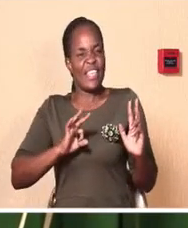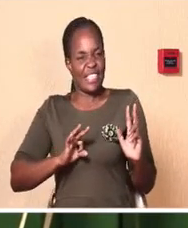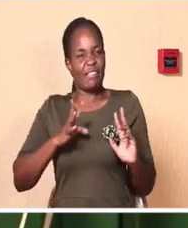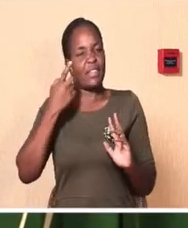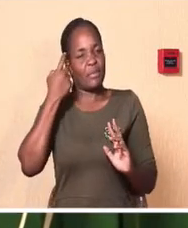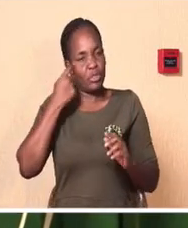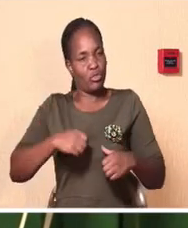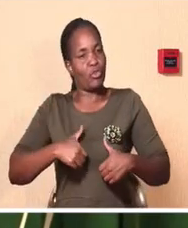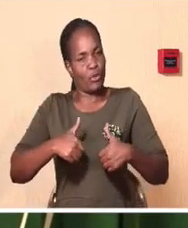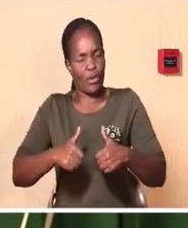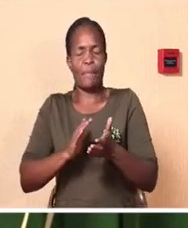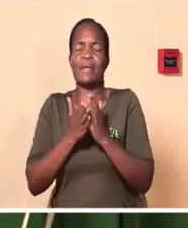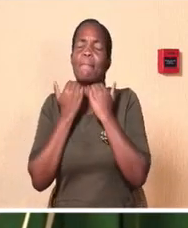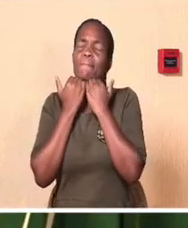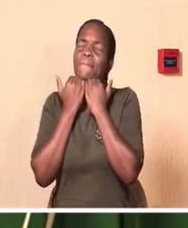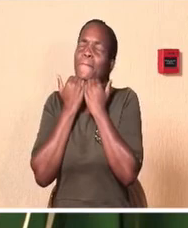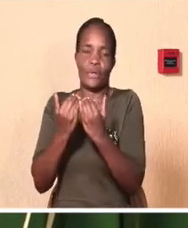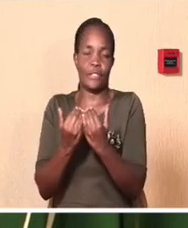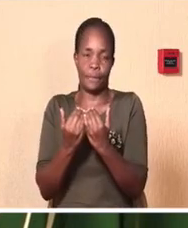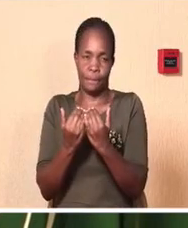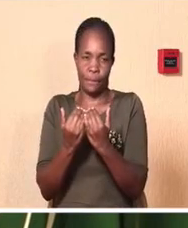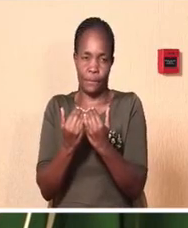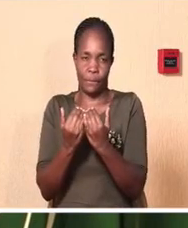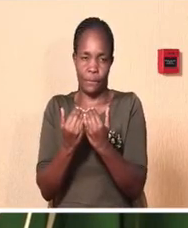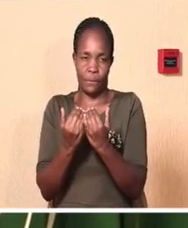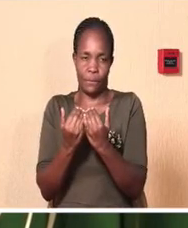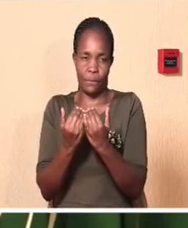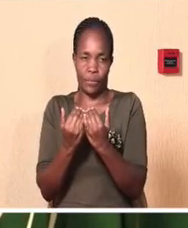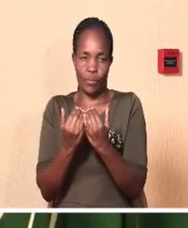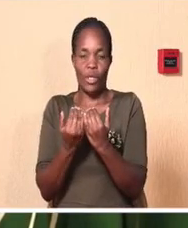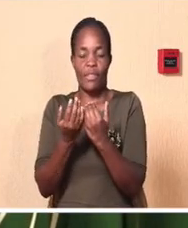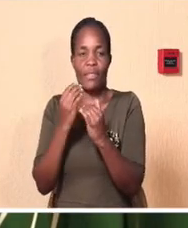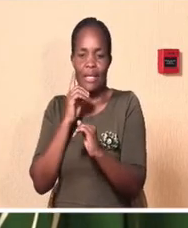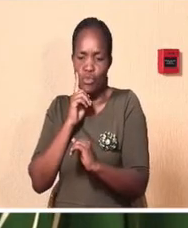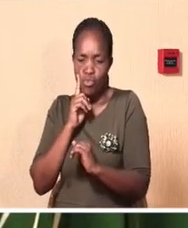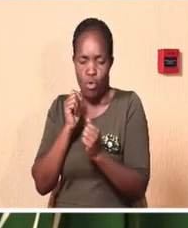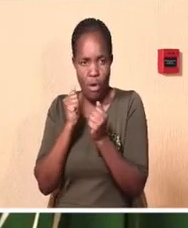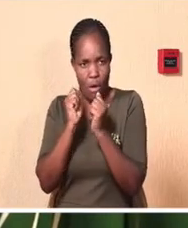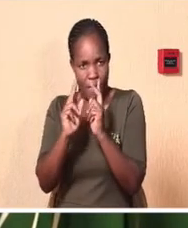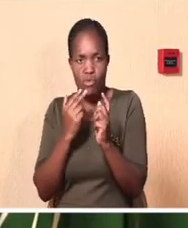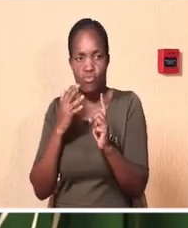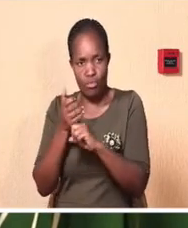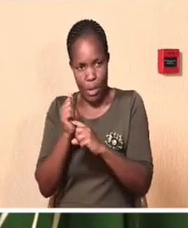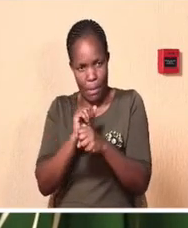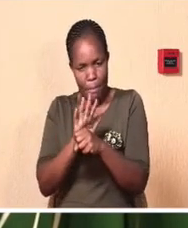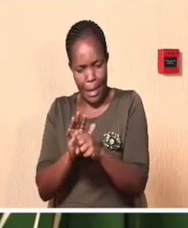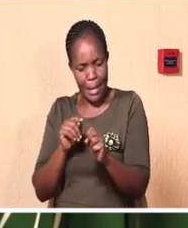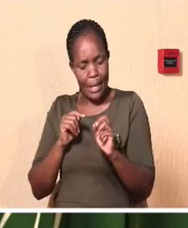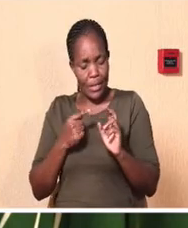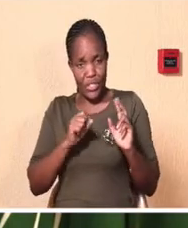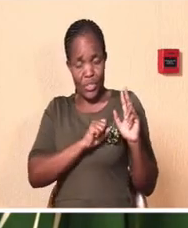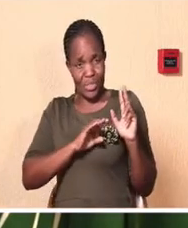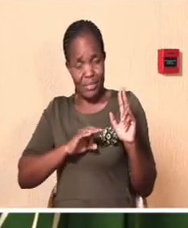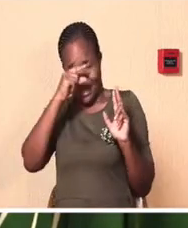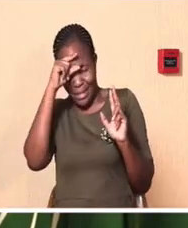country to be used by actually the people dealing with those that have tested positive for COVID-19, but also that they seem to be used